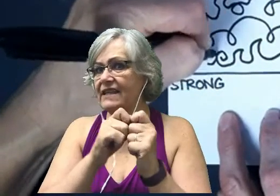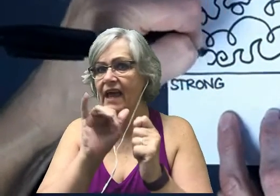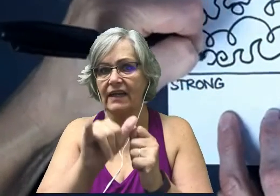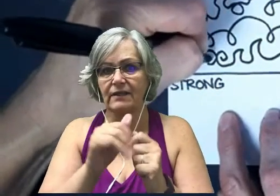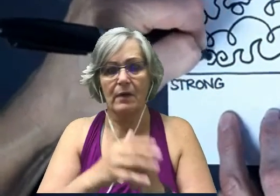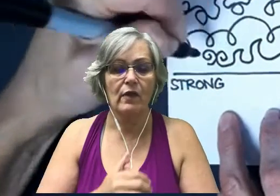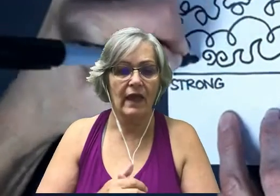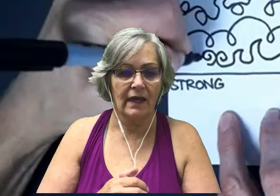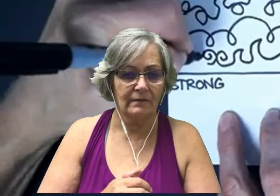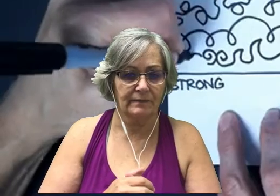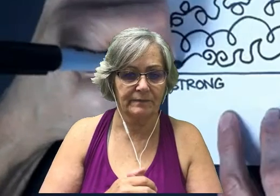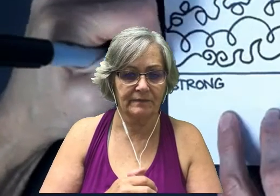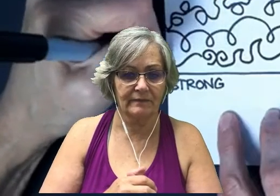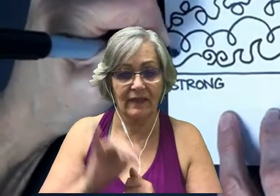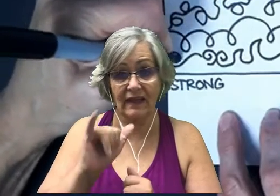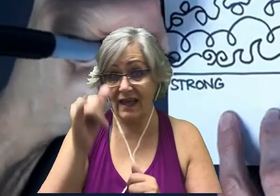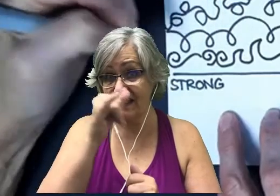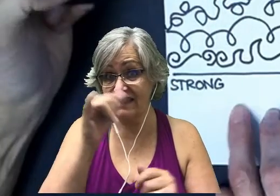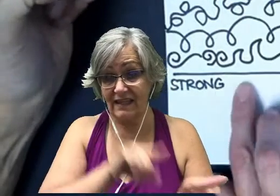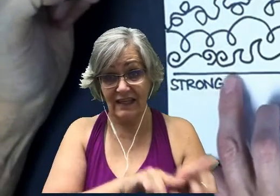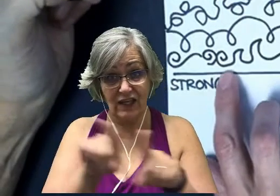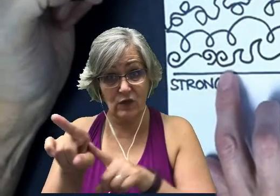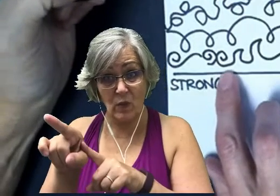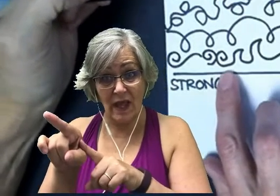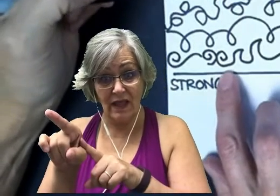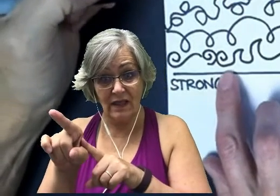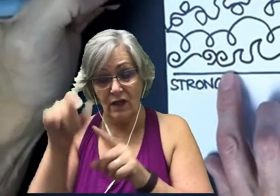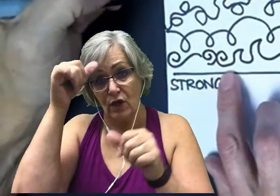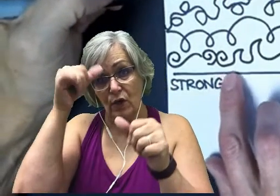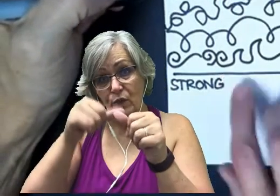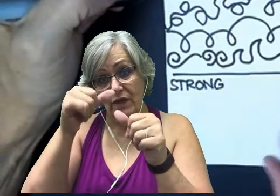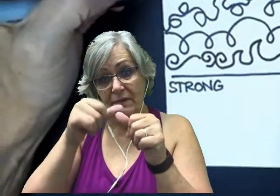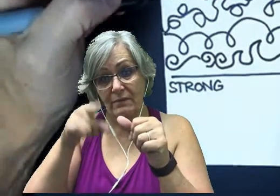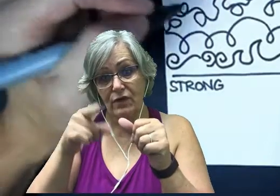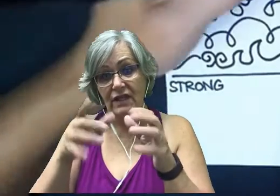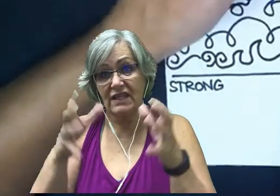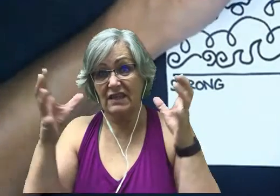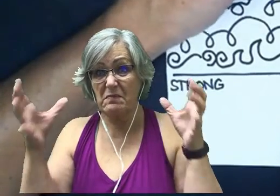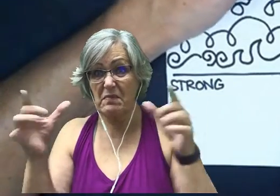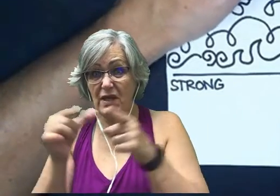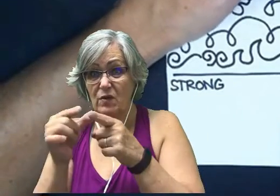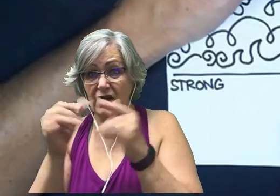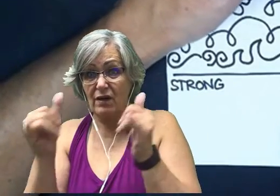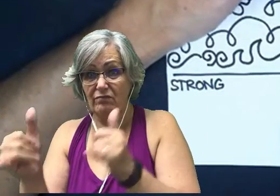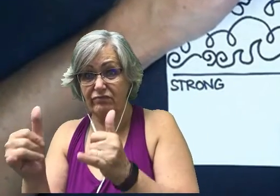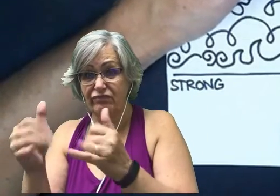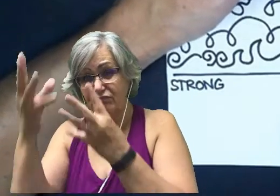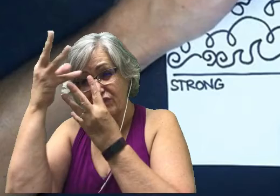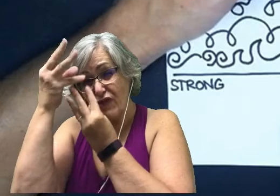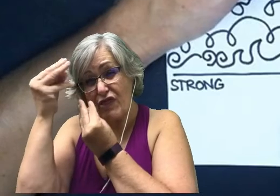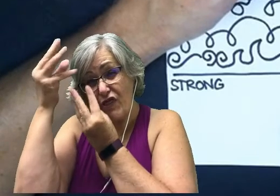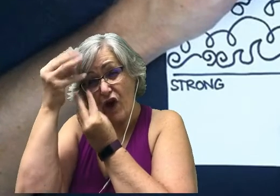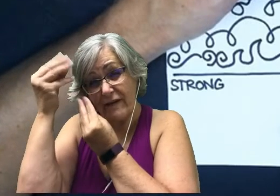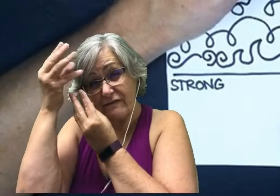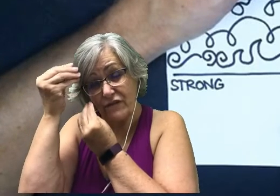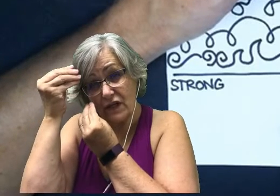Nothing quite exact about it. That can be silly as well. Now remember, this is our big word, thoughtful.